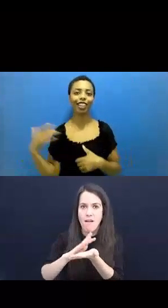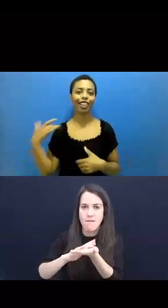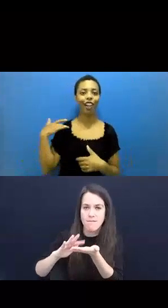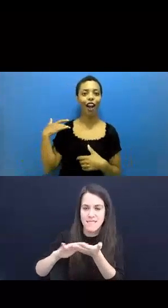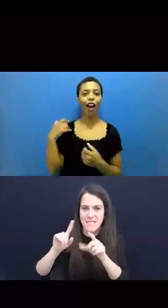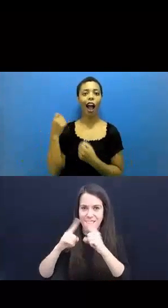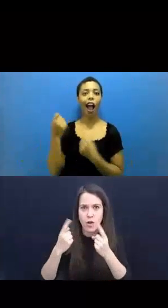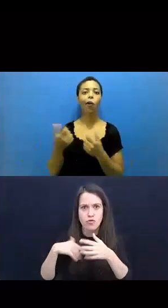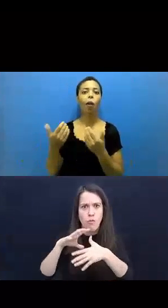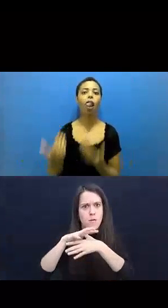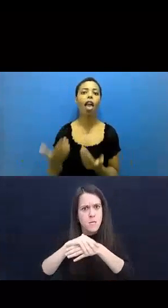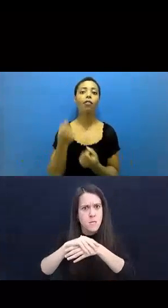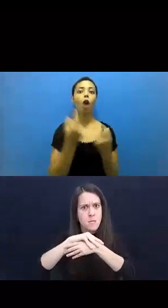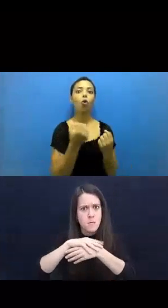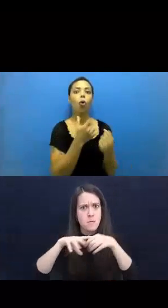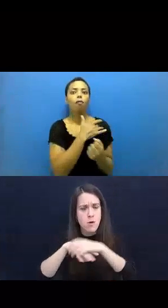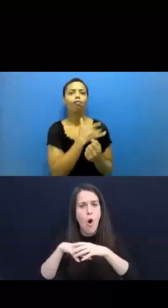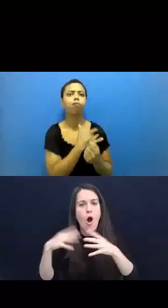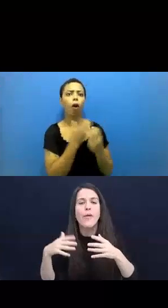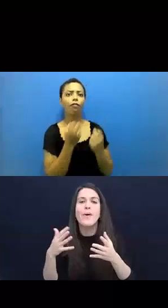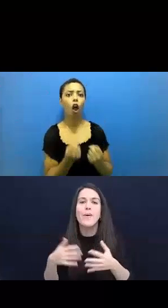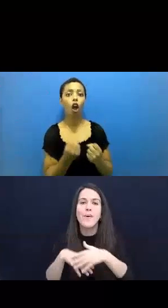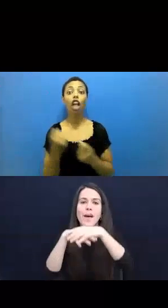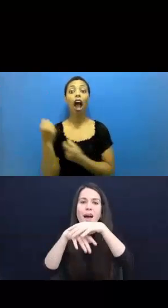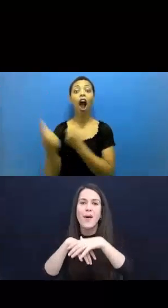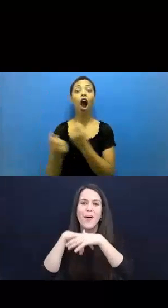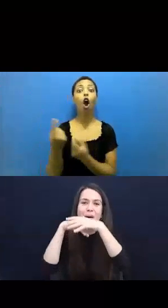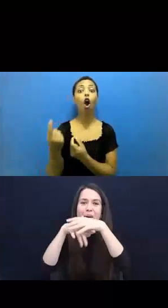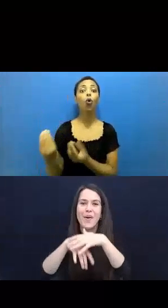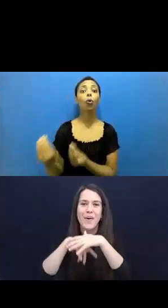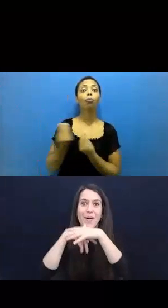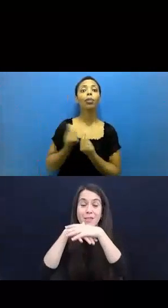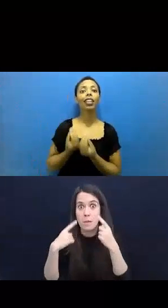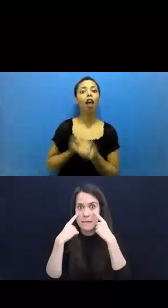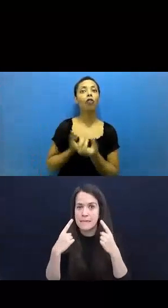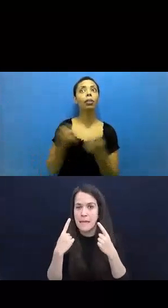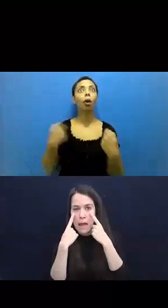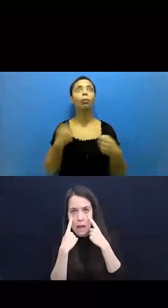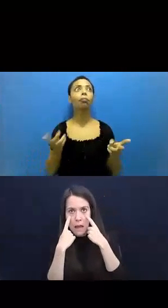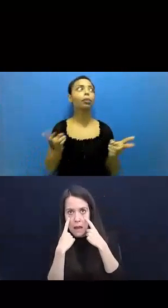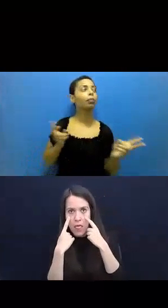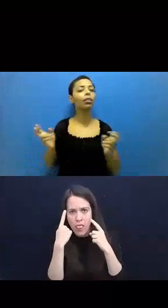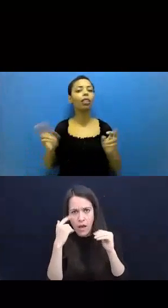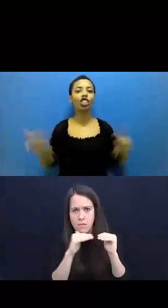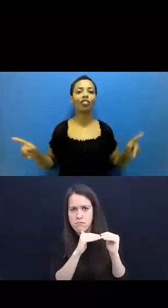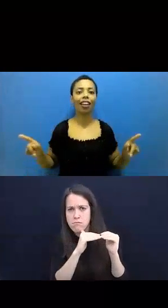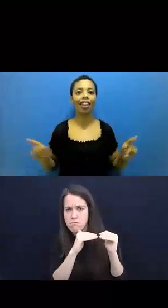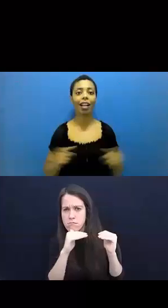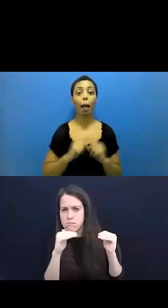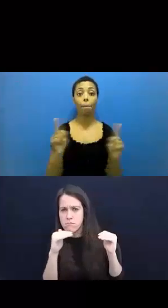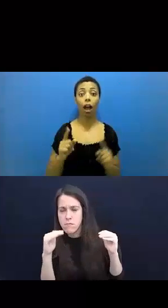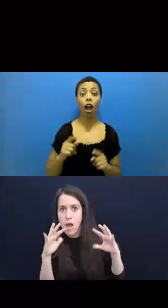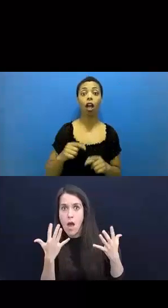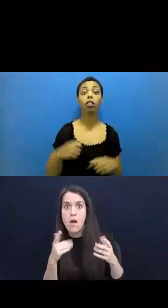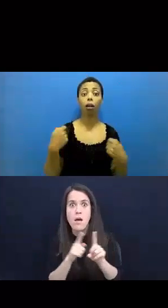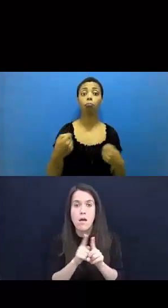heavy in the way they give me the information. So you have to be very consistent. And also when the